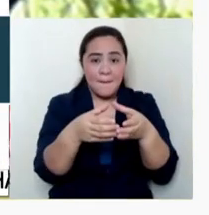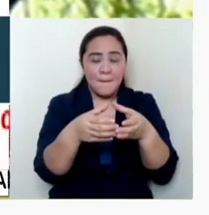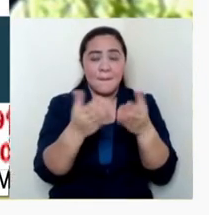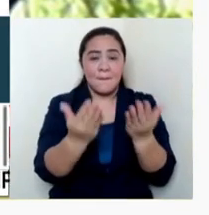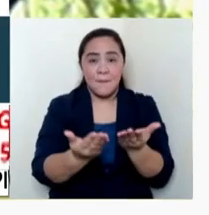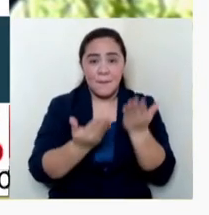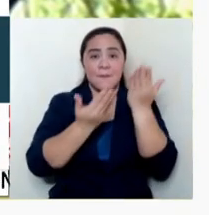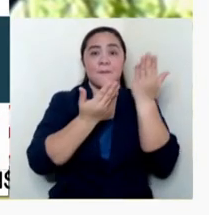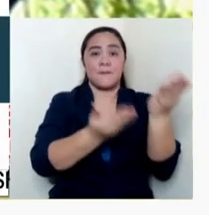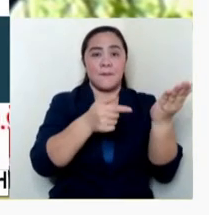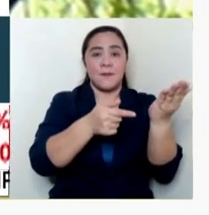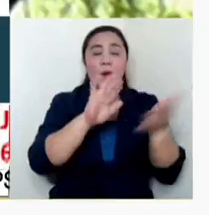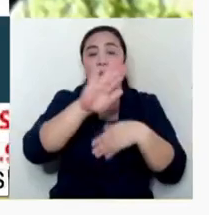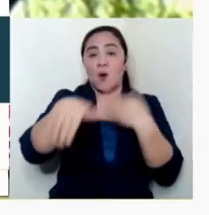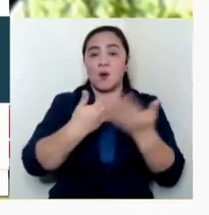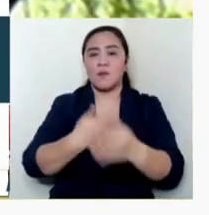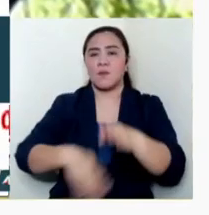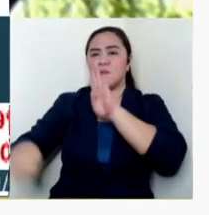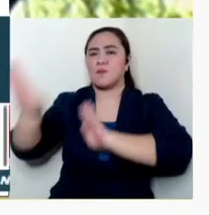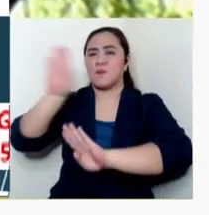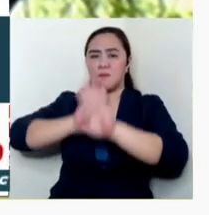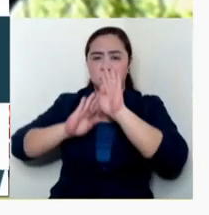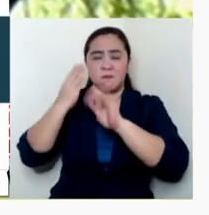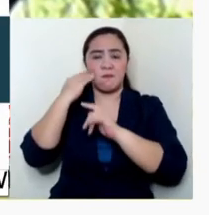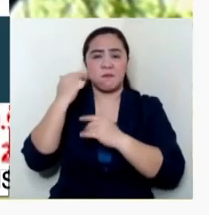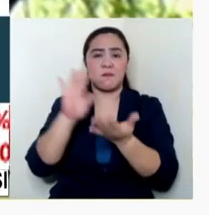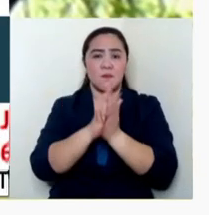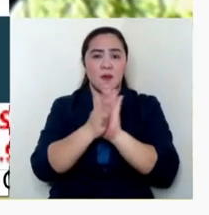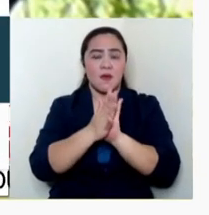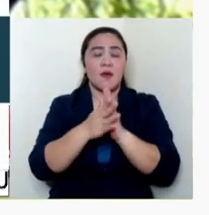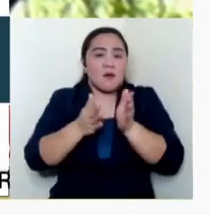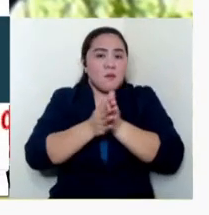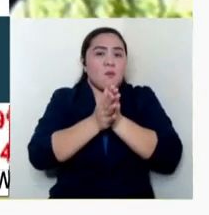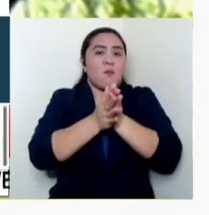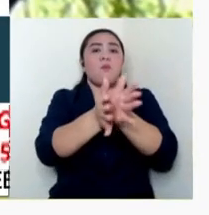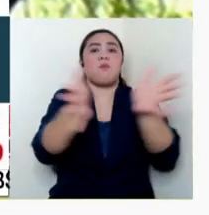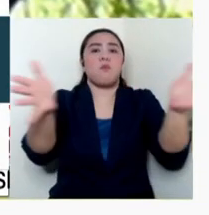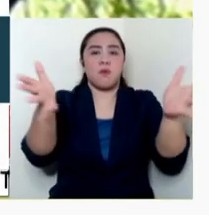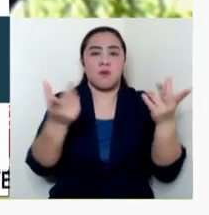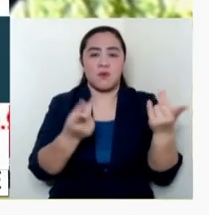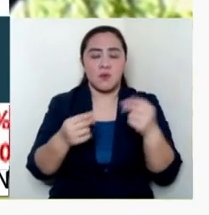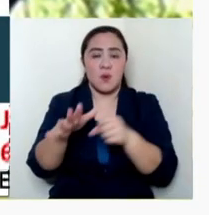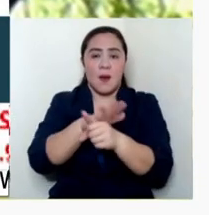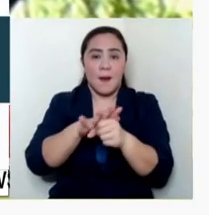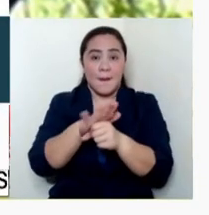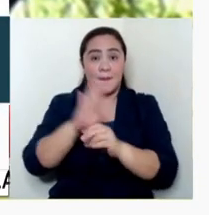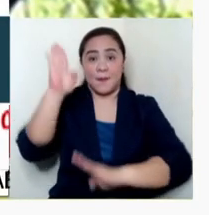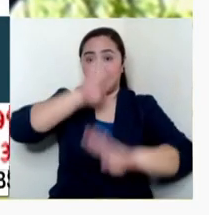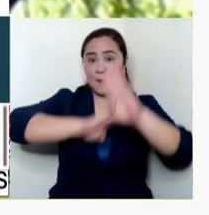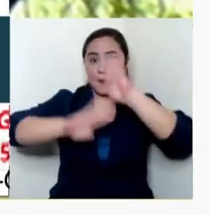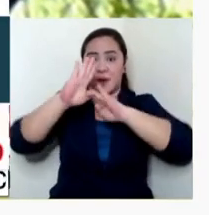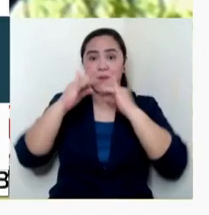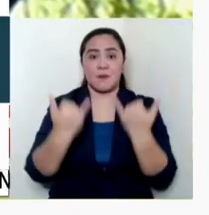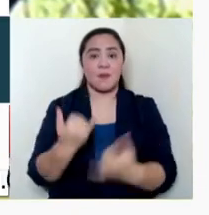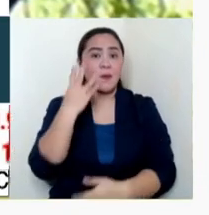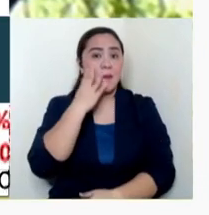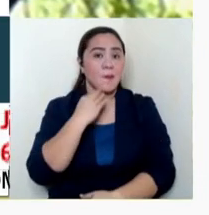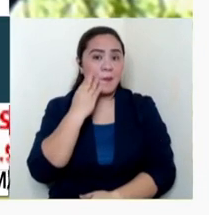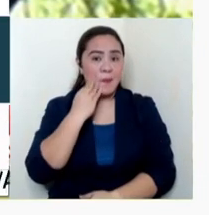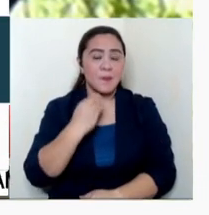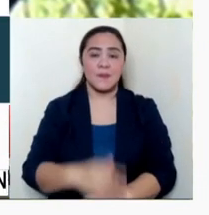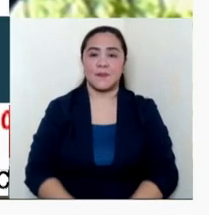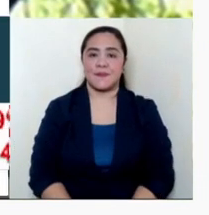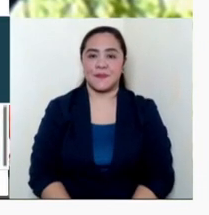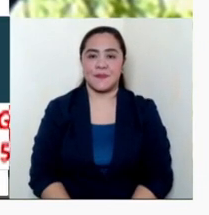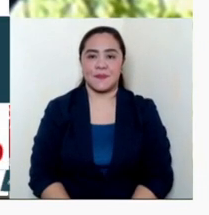and persuasions to have a comprehensive, holistic approach to the problems being faced by our people and in our country.